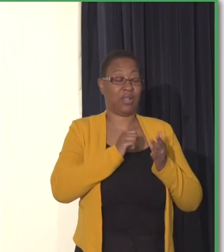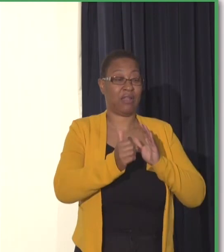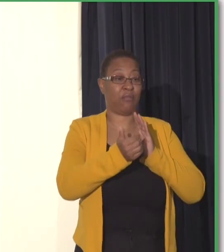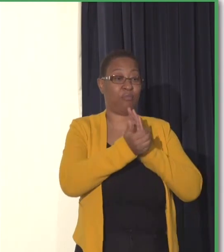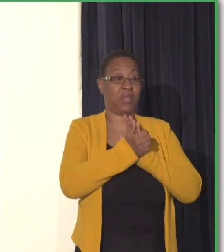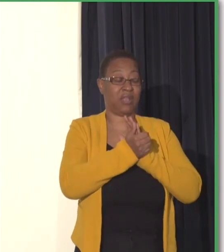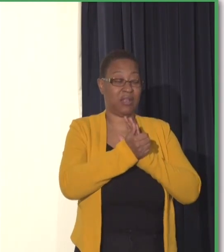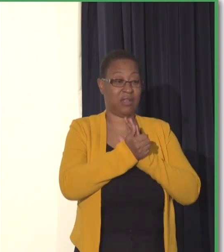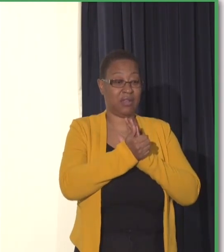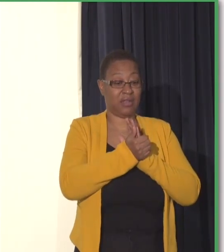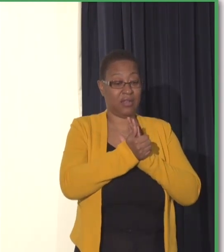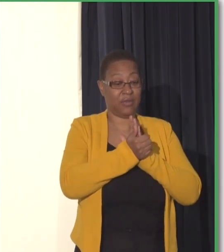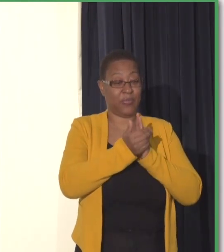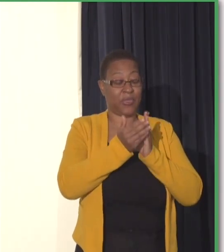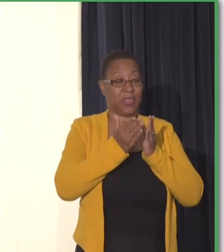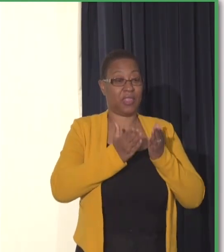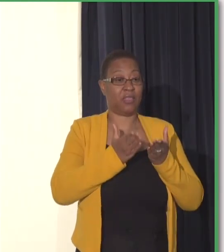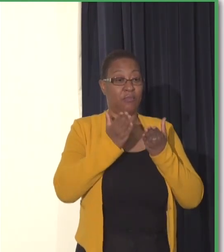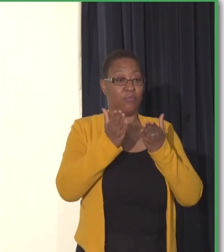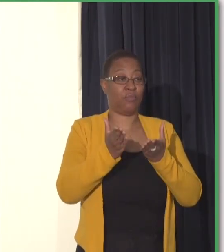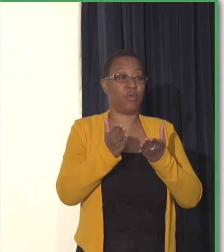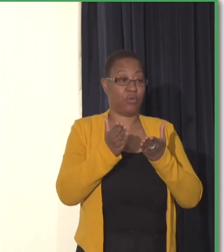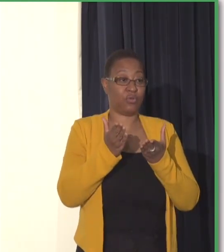amend the motion at,